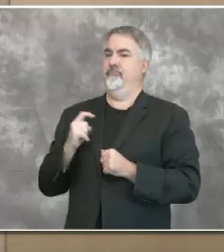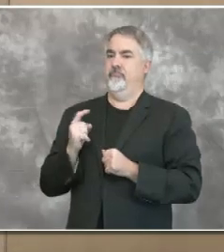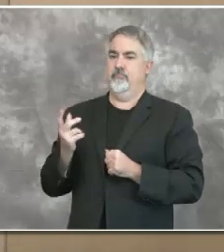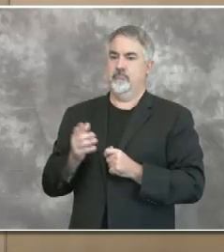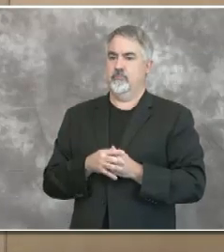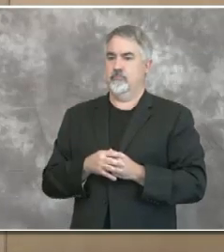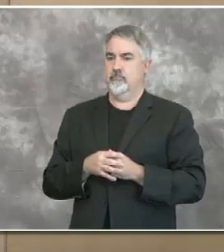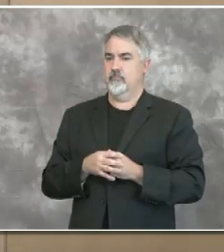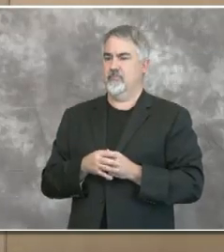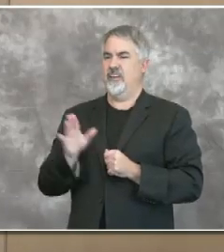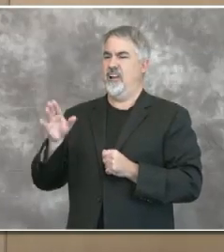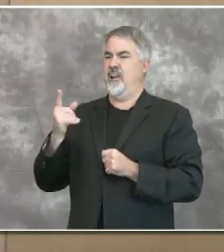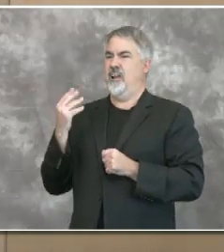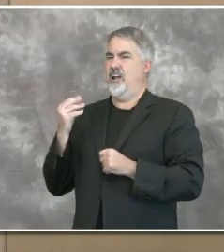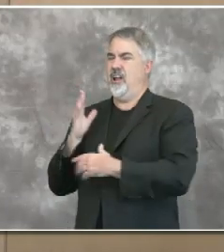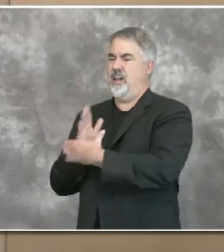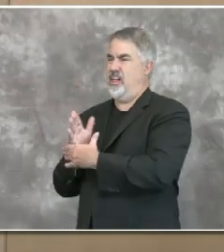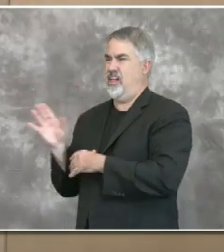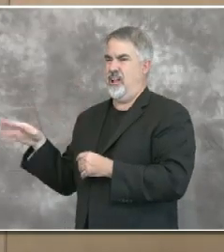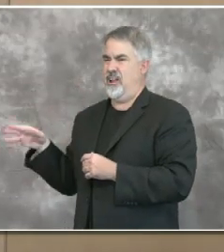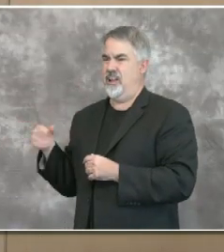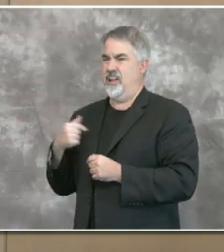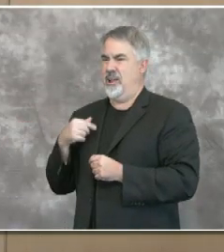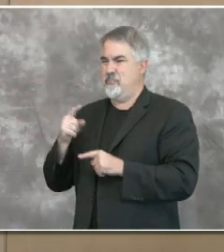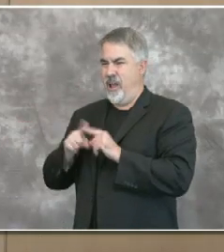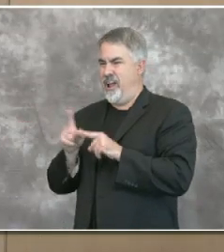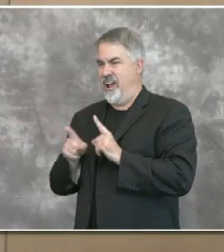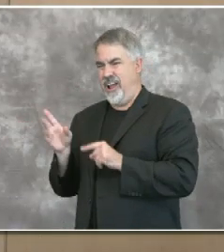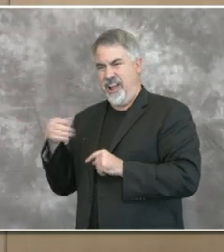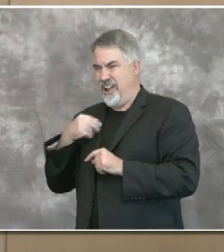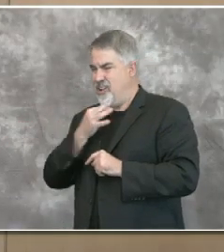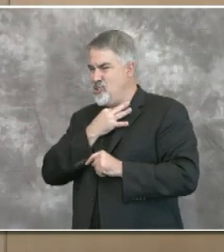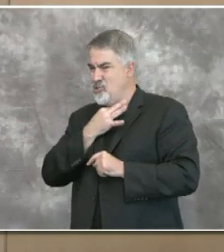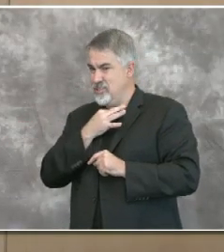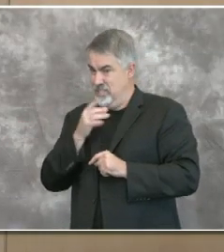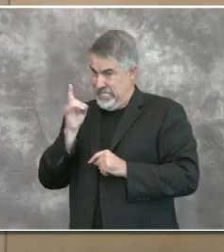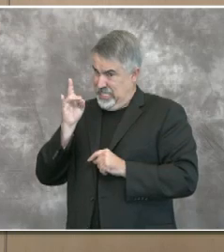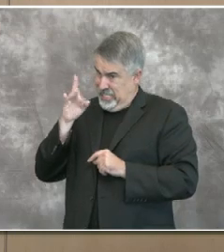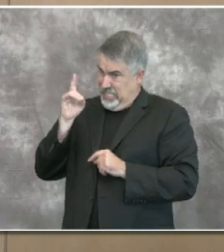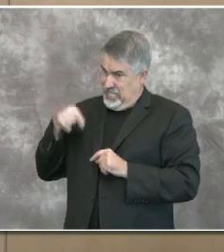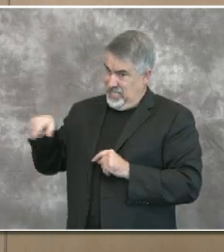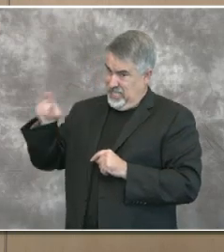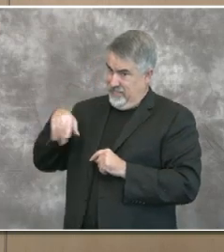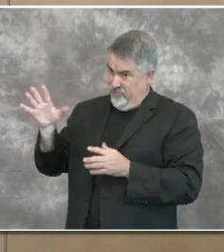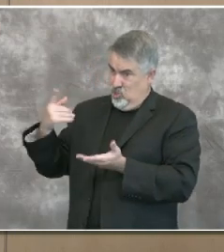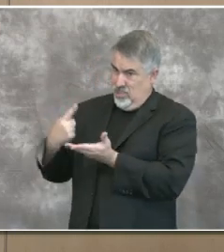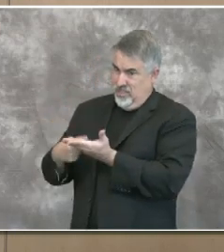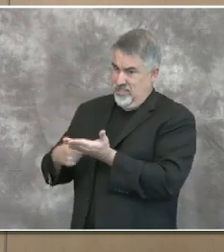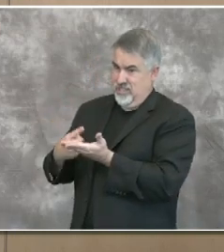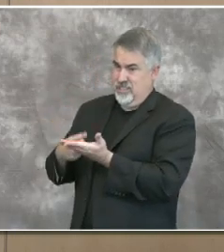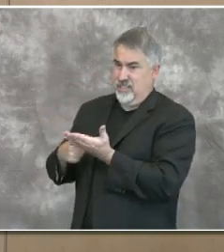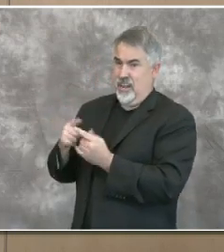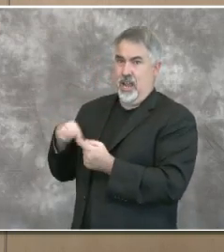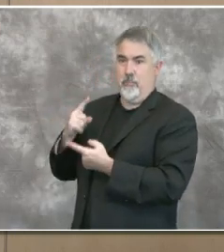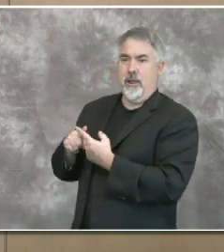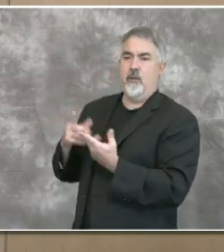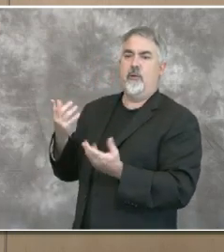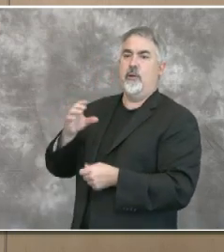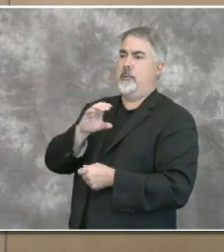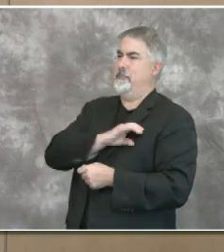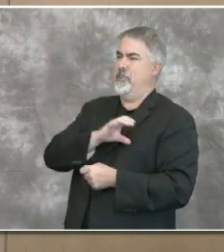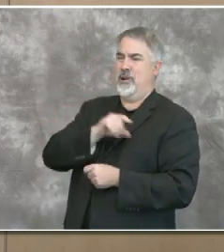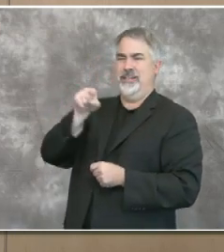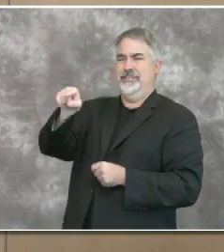I am curious whether there has been a discussion about enforcement at this point with the law enforcement